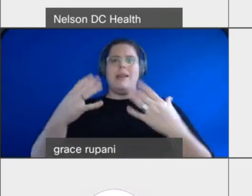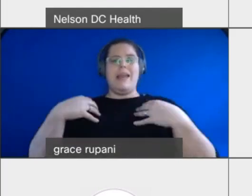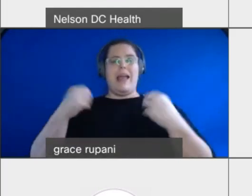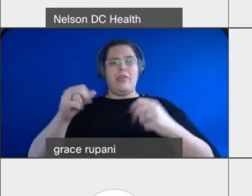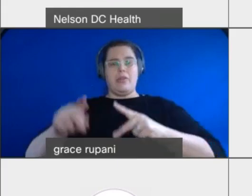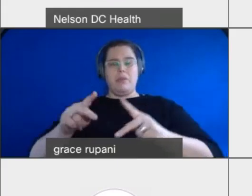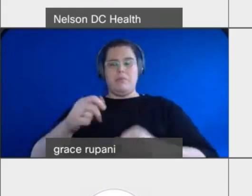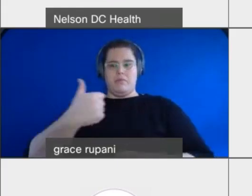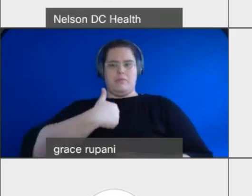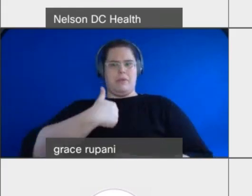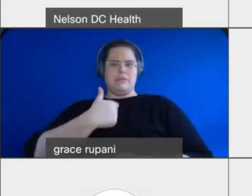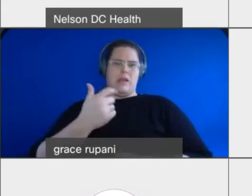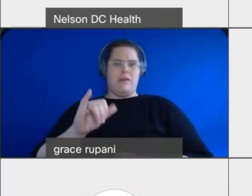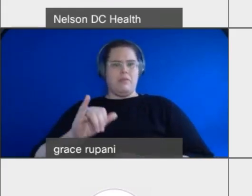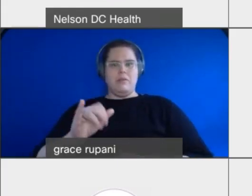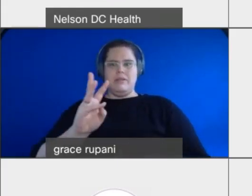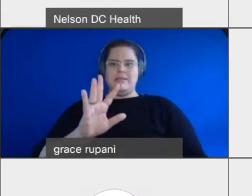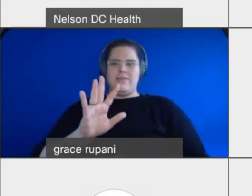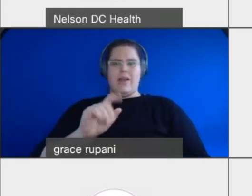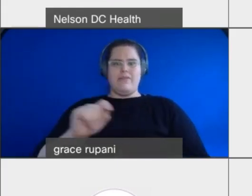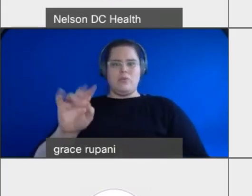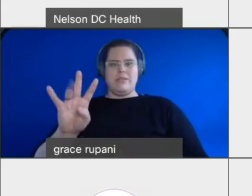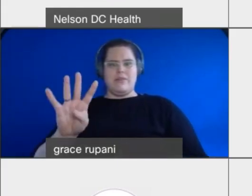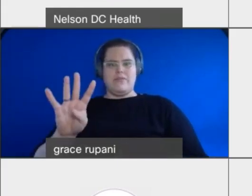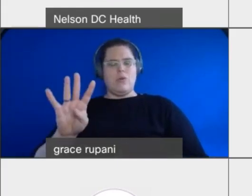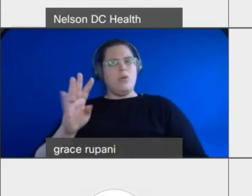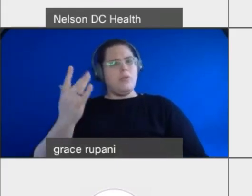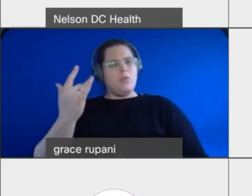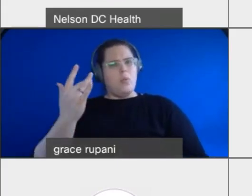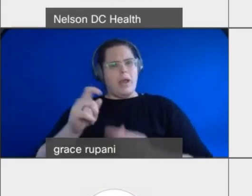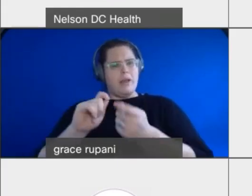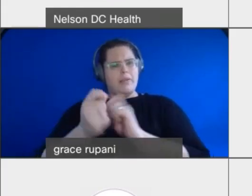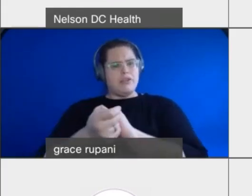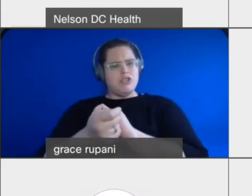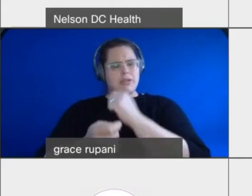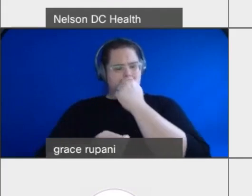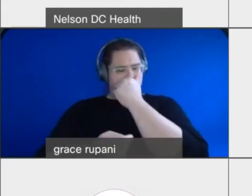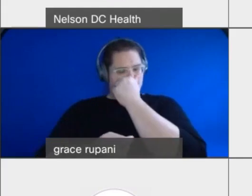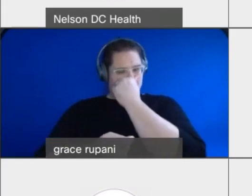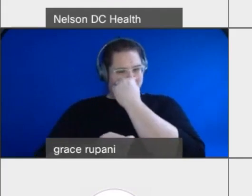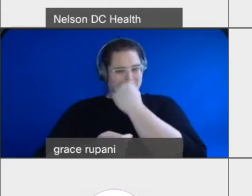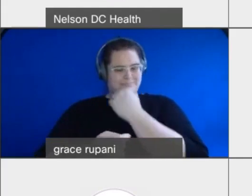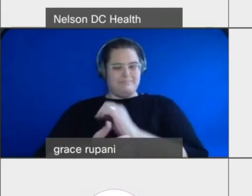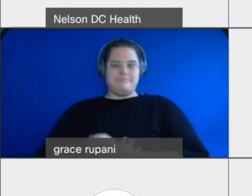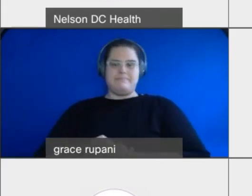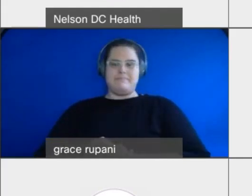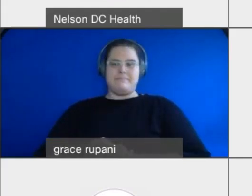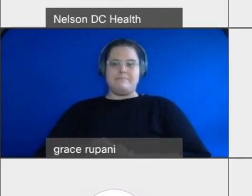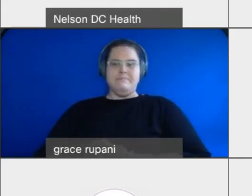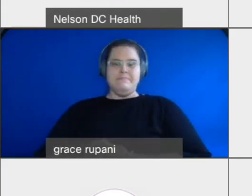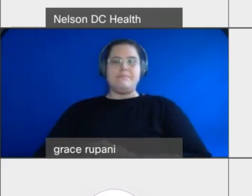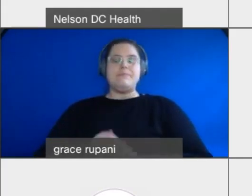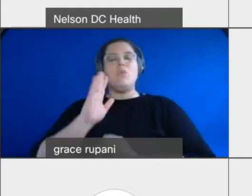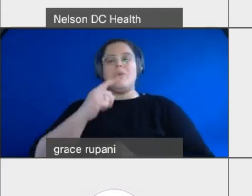range. Karen, perhaps you know why that changed. I will say that you'll notice that the plan that is on the website does say